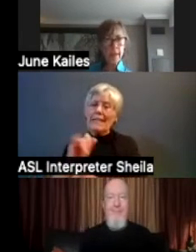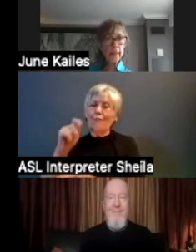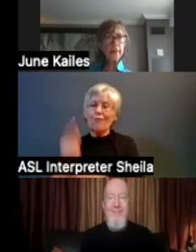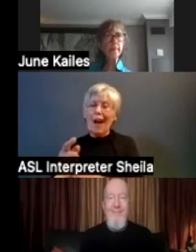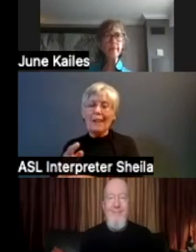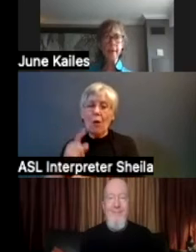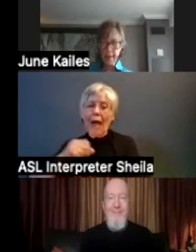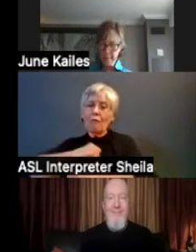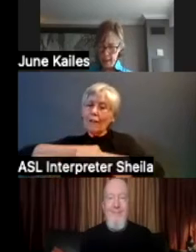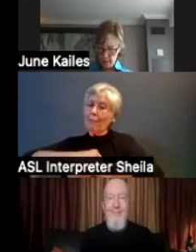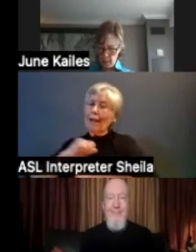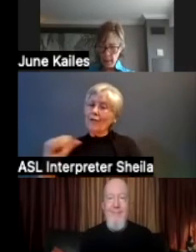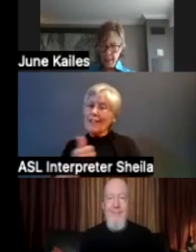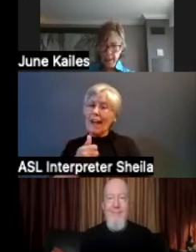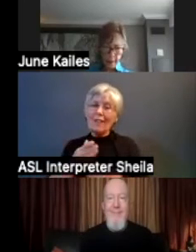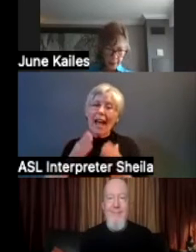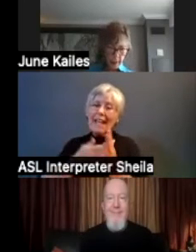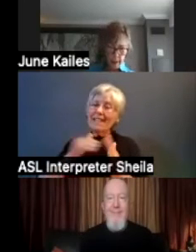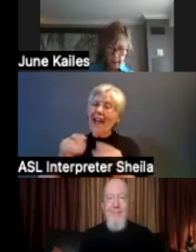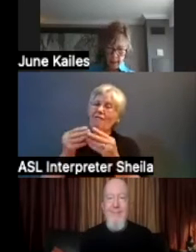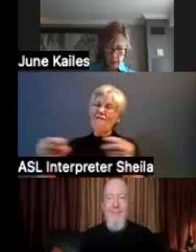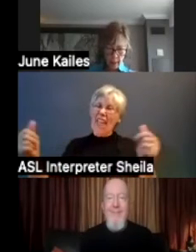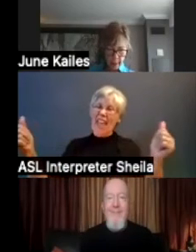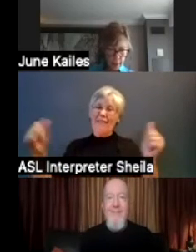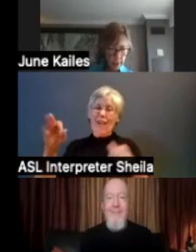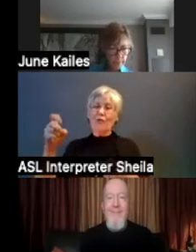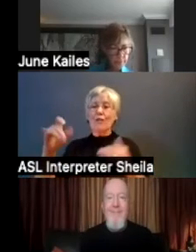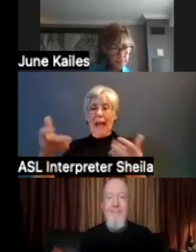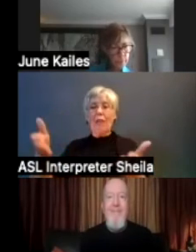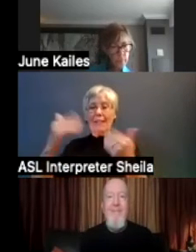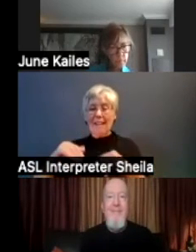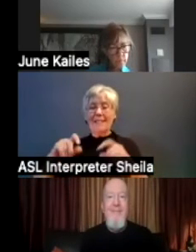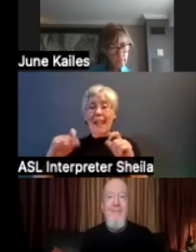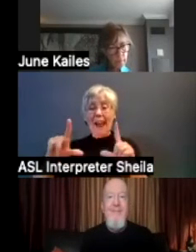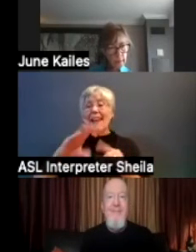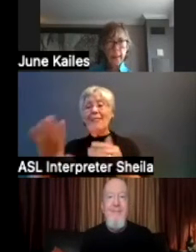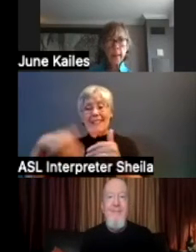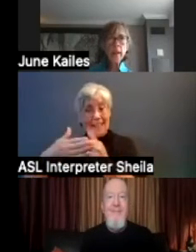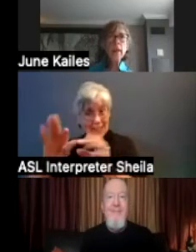guard against the fade factor. And next slide.